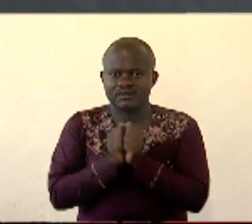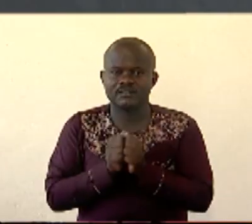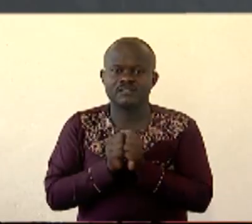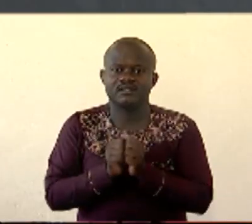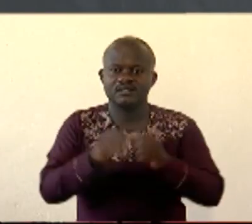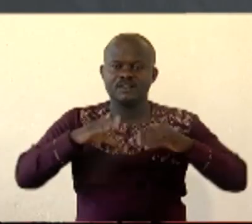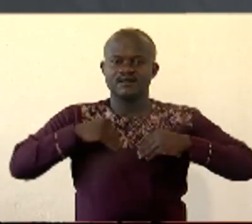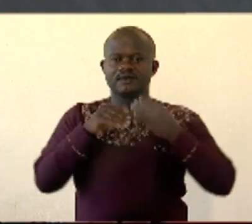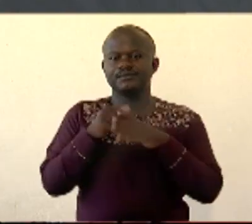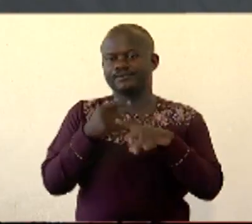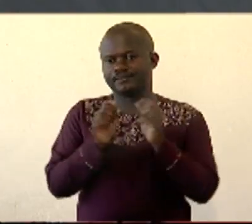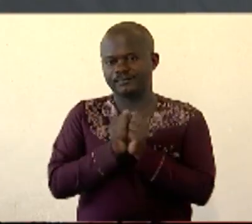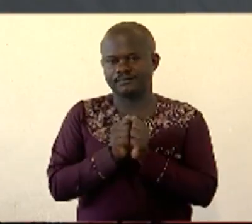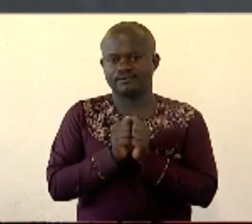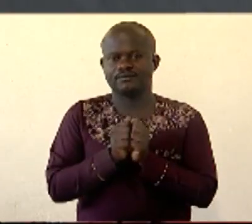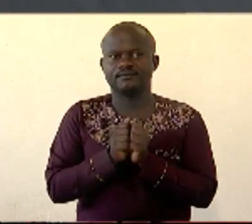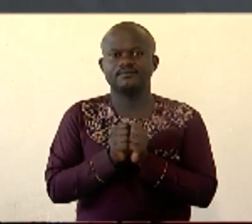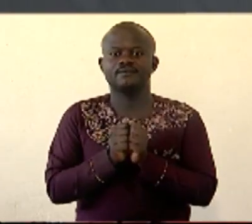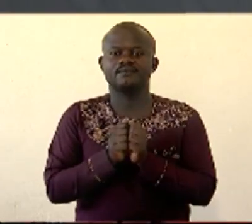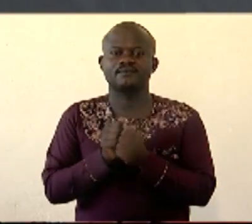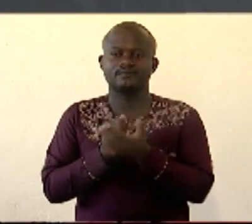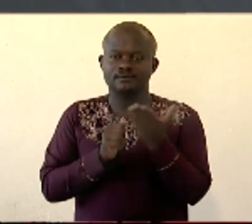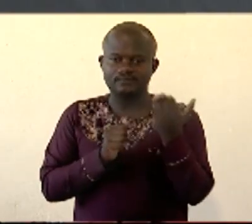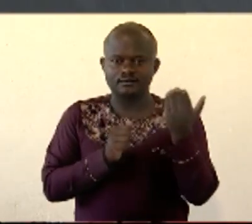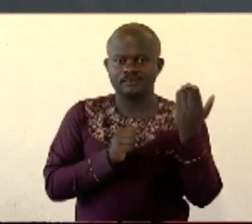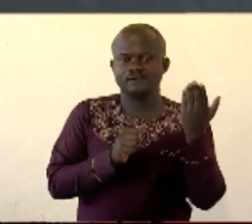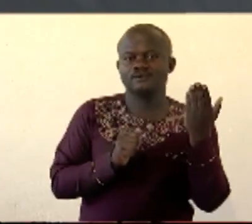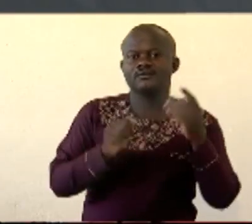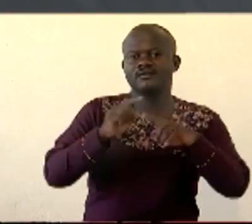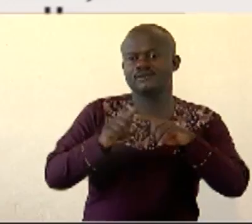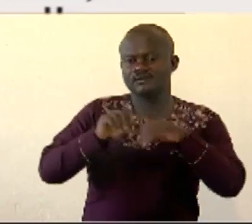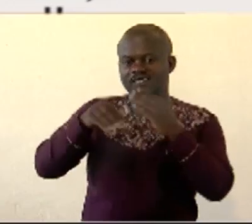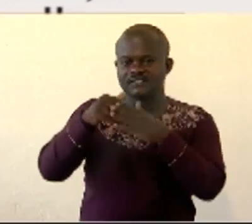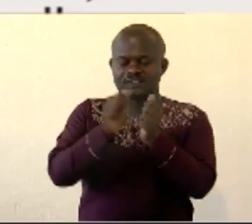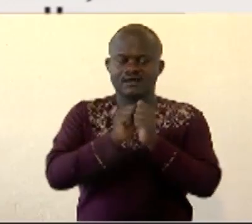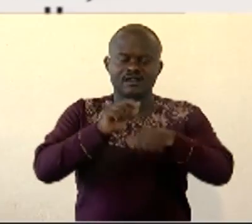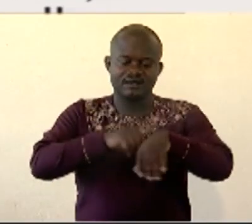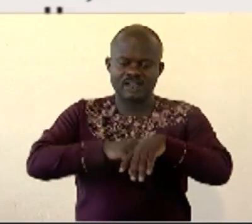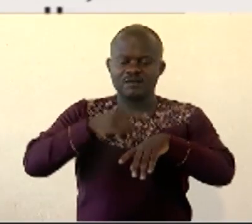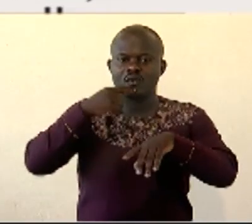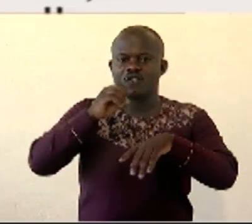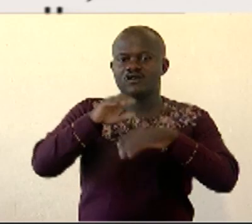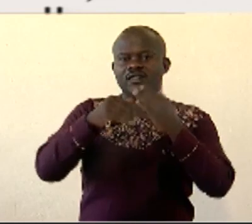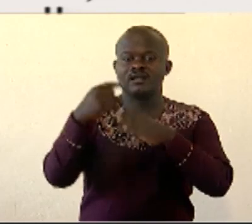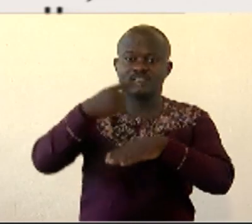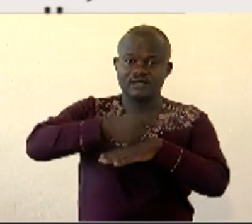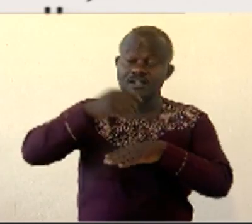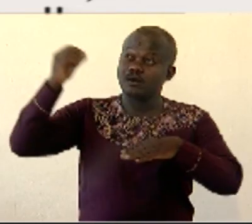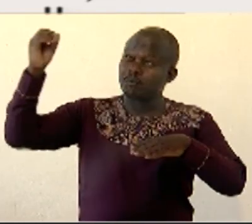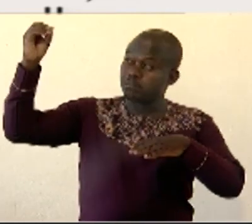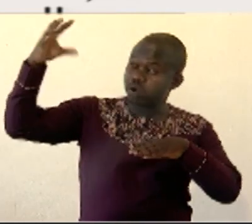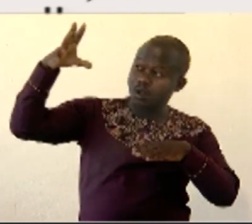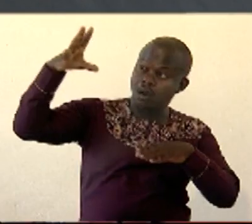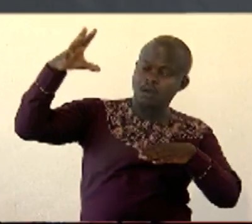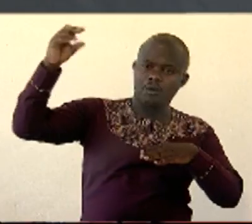light intensity. The intensity of light varies with the time of the day. You know, we have time